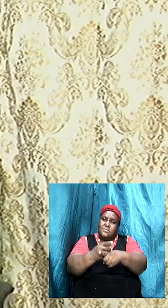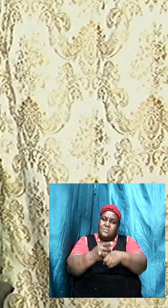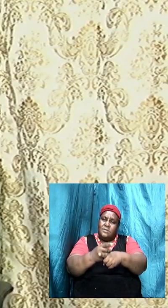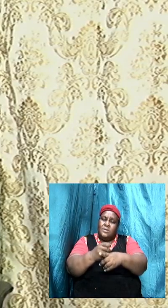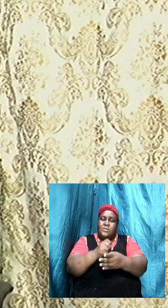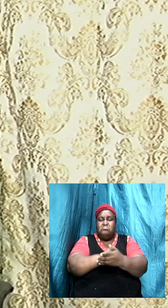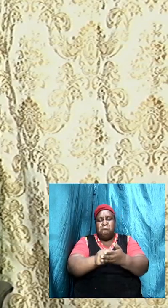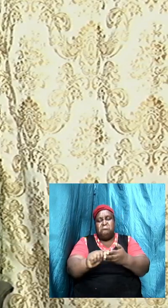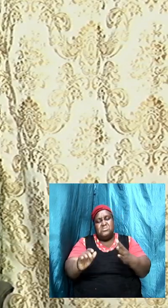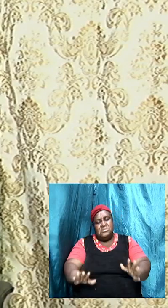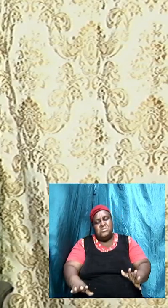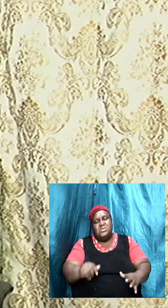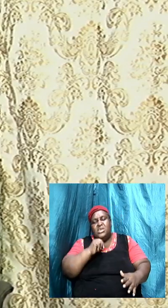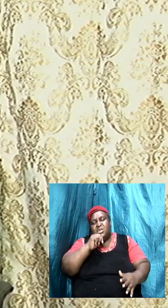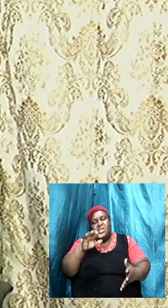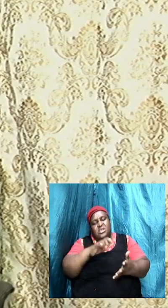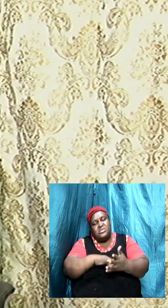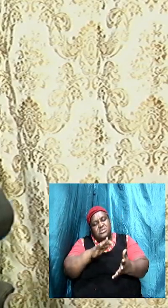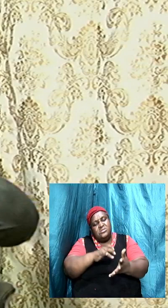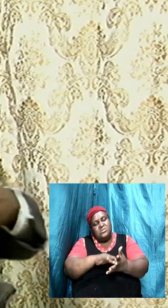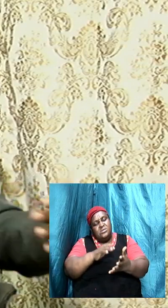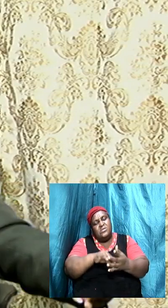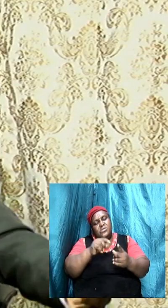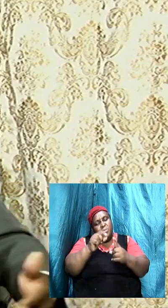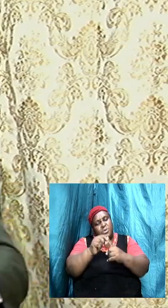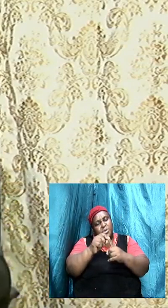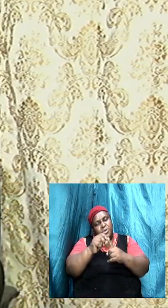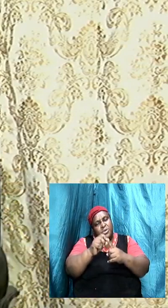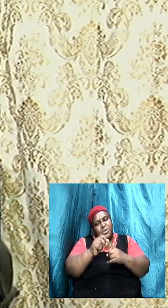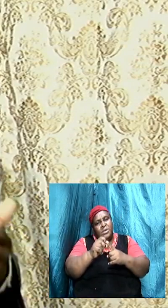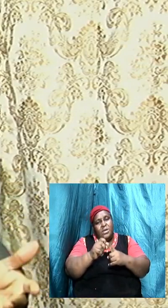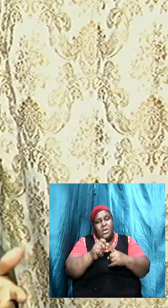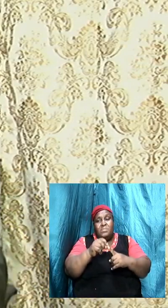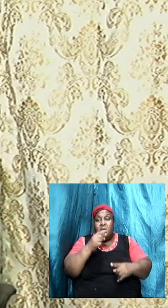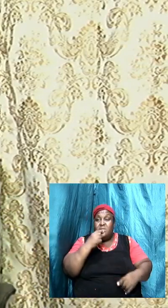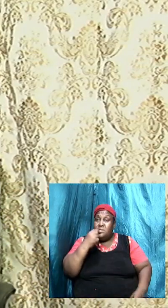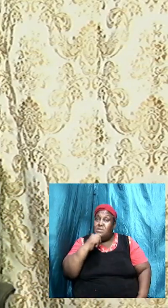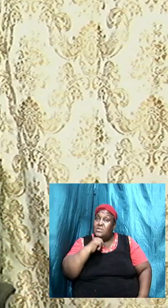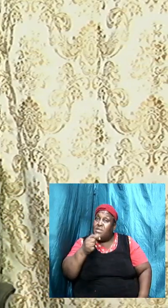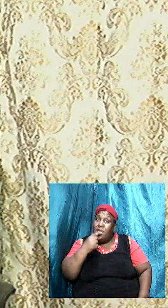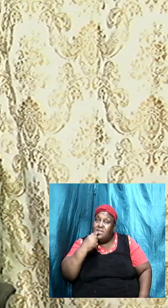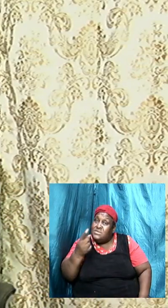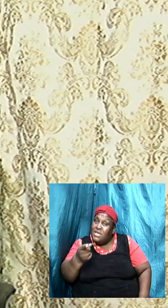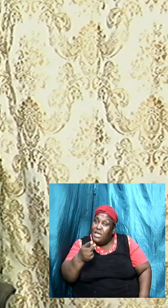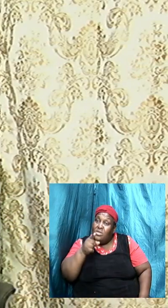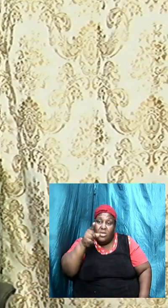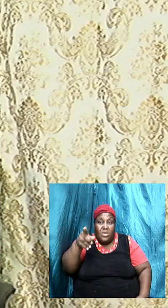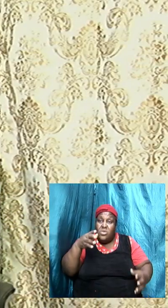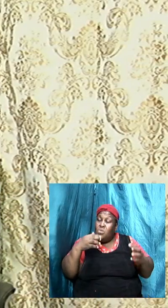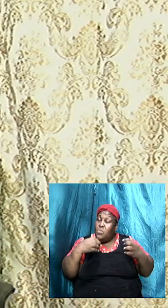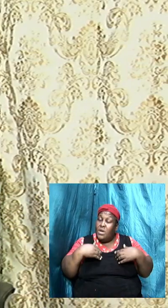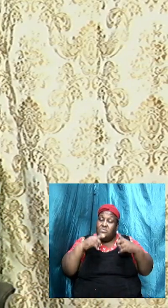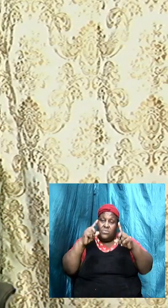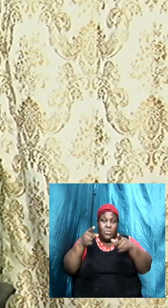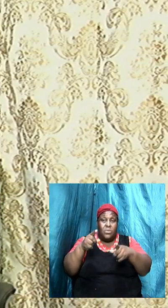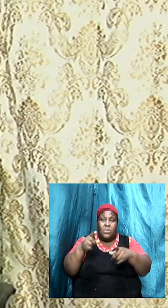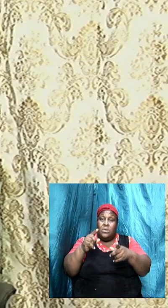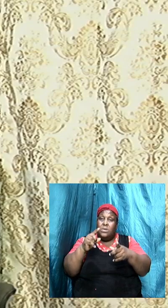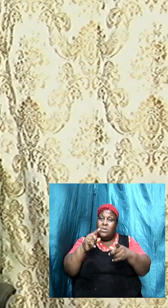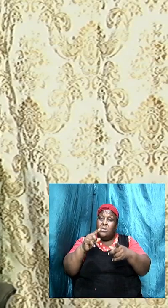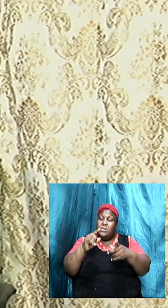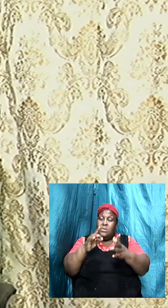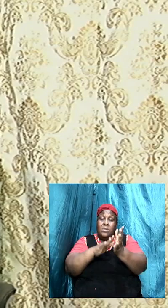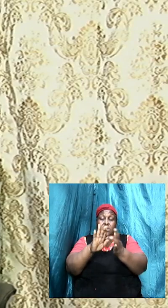Saints are not studying the word. And I am not saying that you have to go to a Bible school. I'm saying that, look here, if a